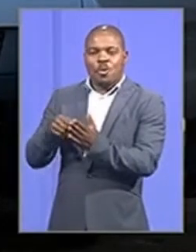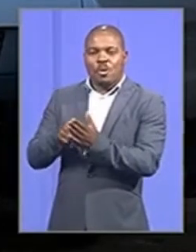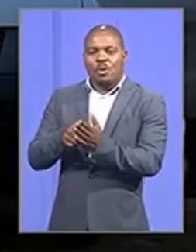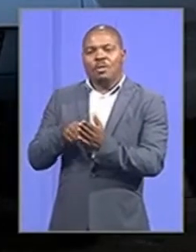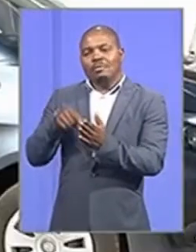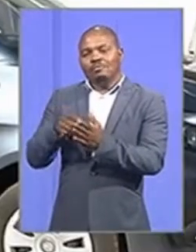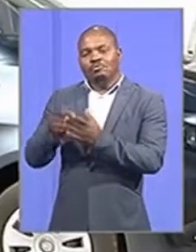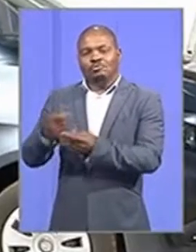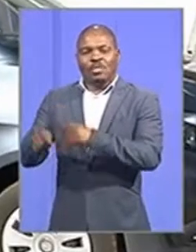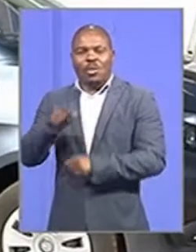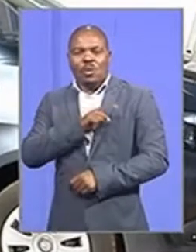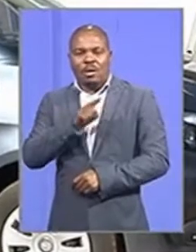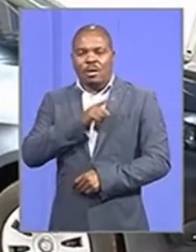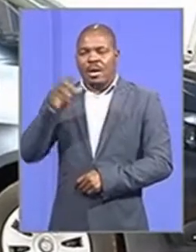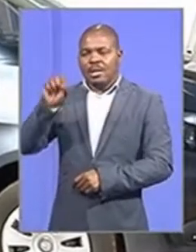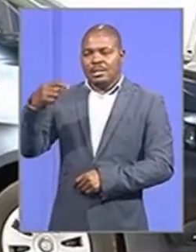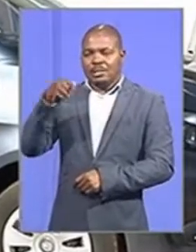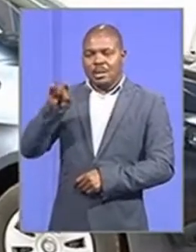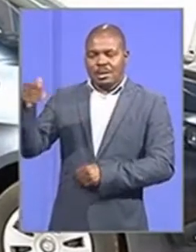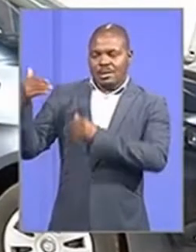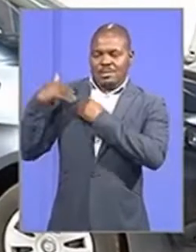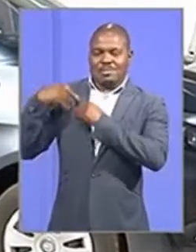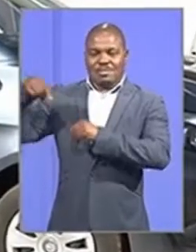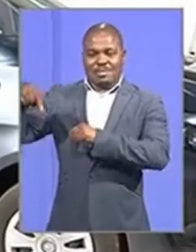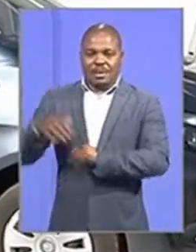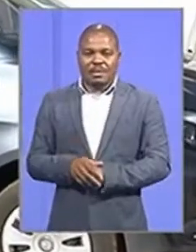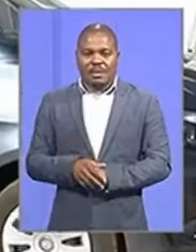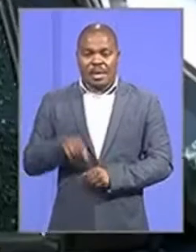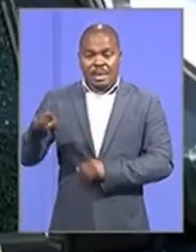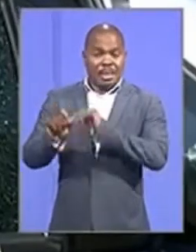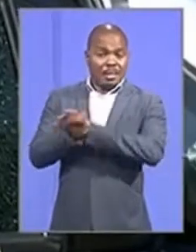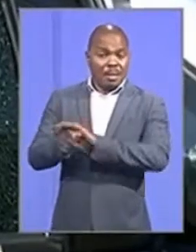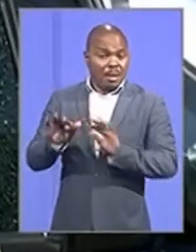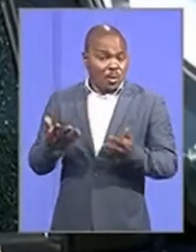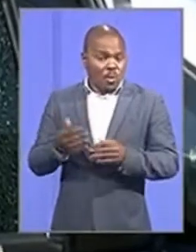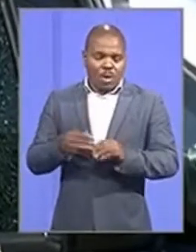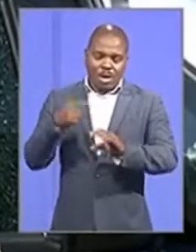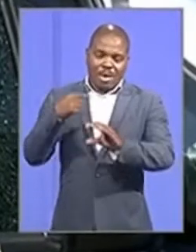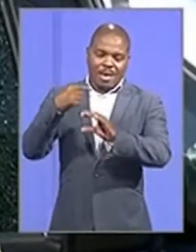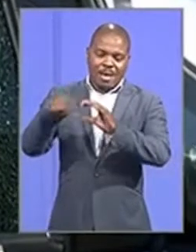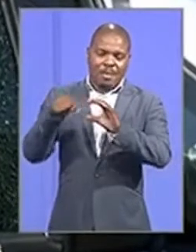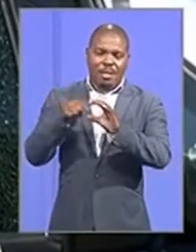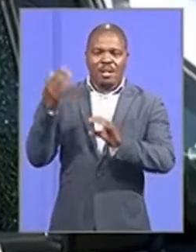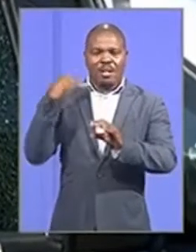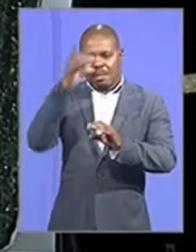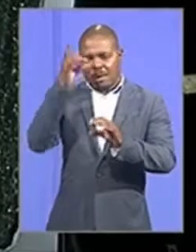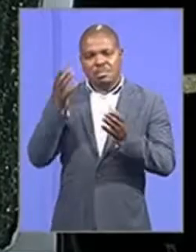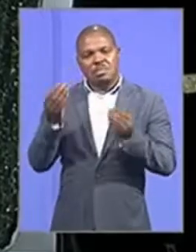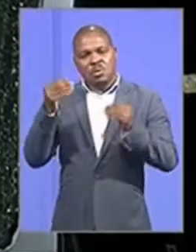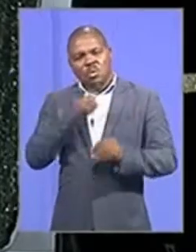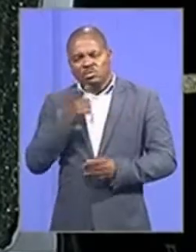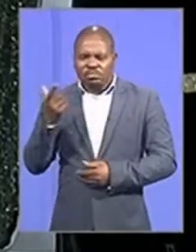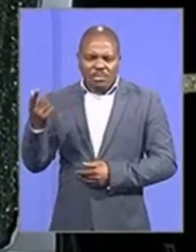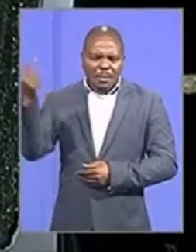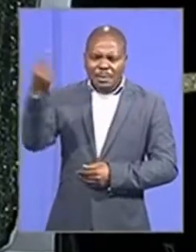ke kgotlatshekelo ya sekolo. Bosetlhogo bo diragetse morago ga gore go fitlhelwe email ka mopitla e neng e botsa ka dithutego